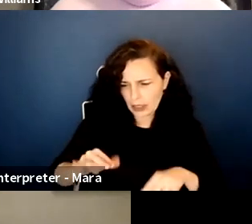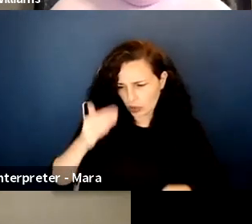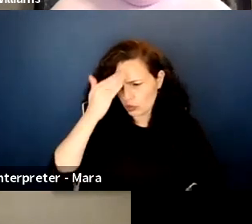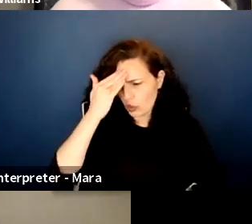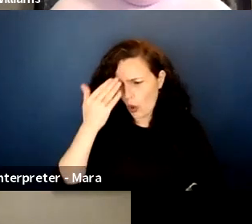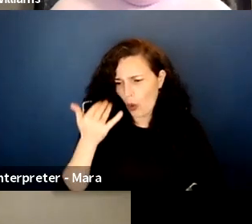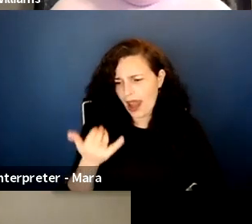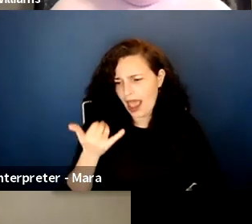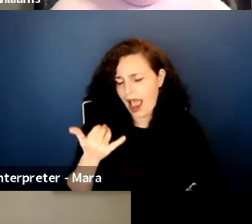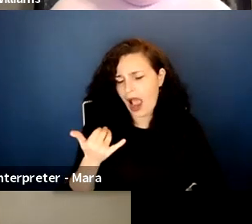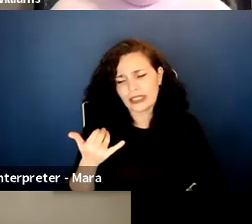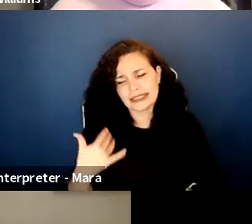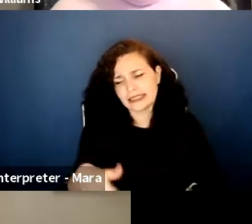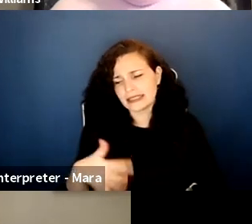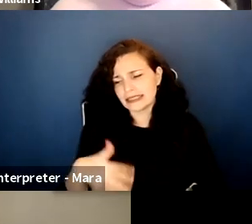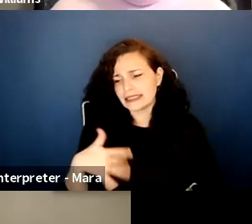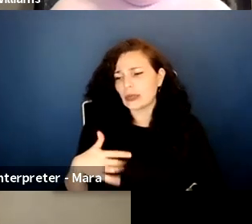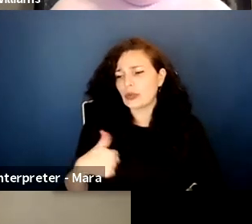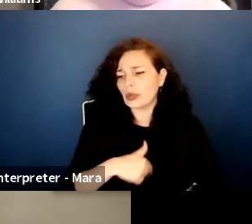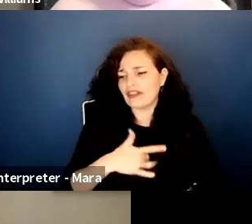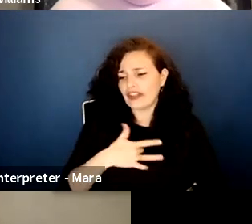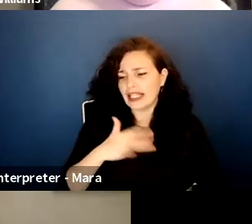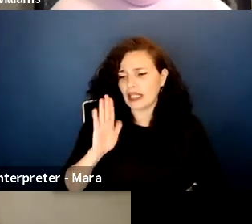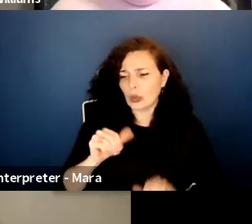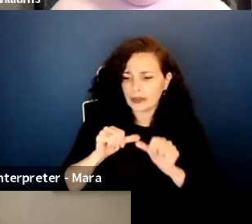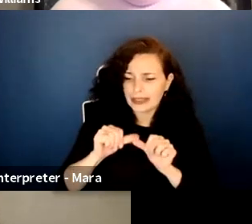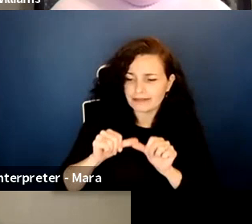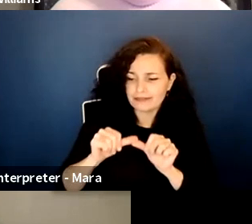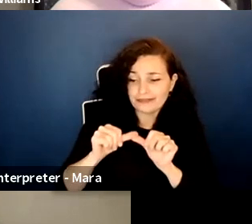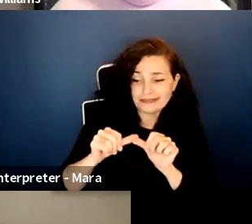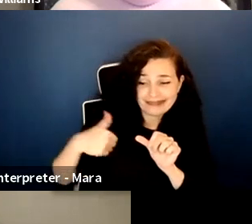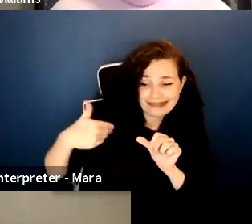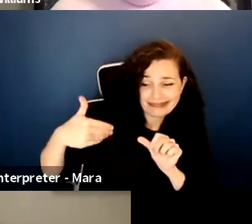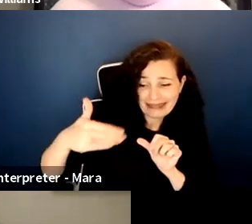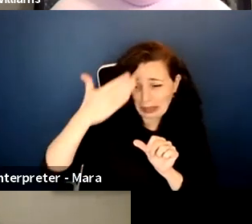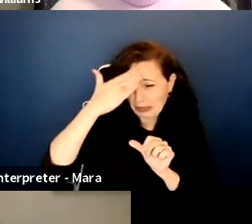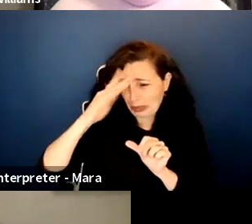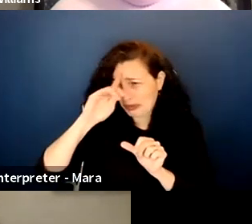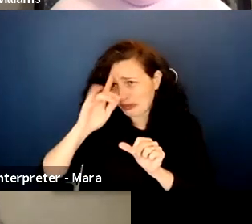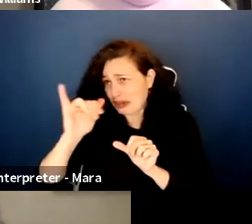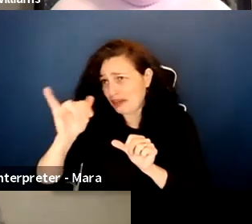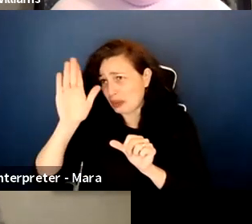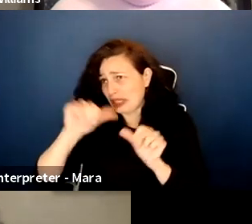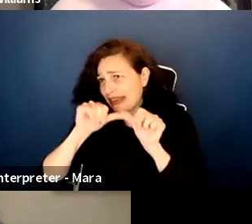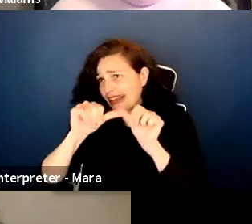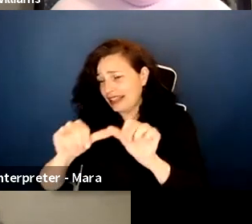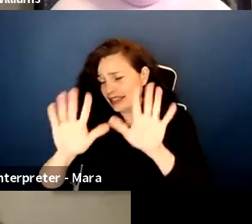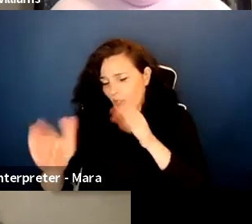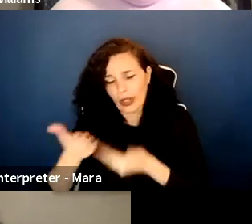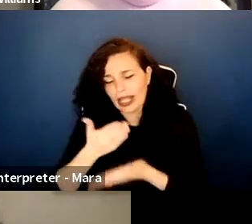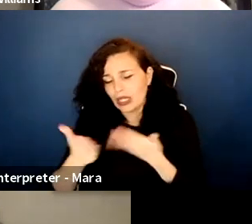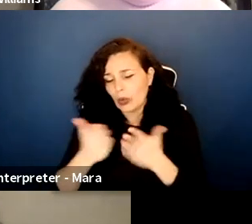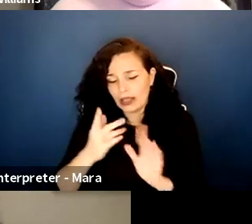is going to be a way that's going to be staying with us for a while, if not forever. And as a result, we're learning technology in a way that